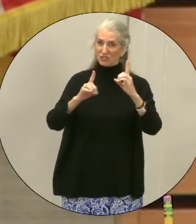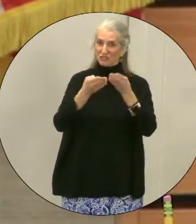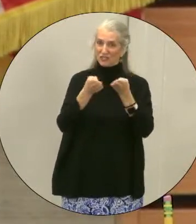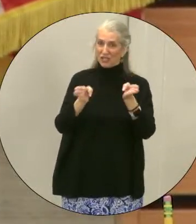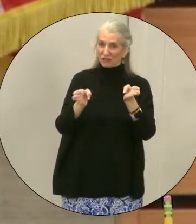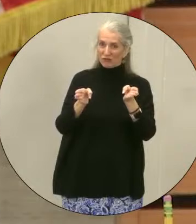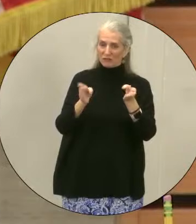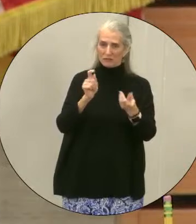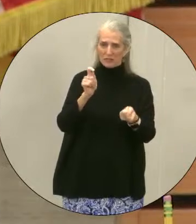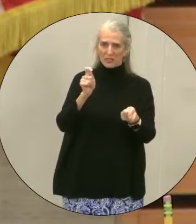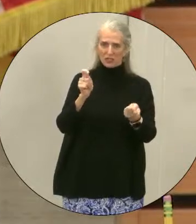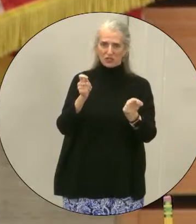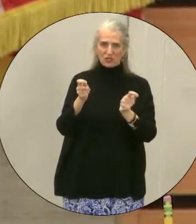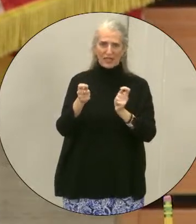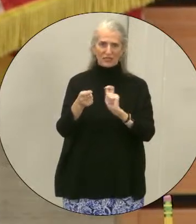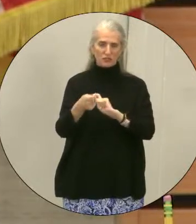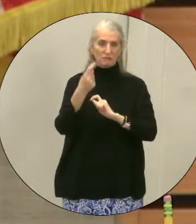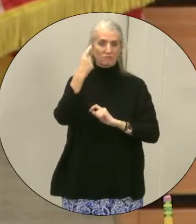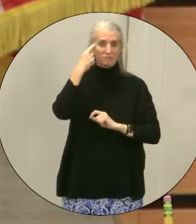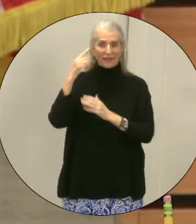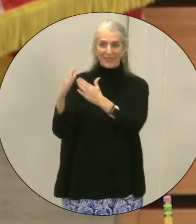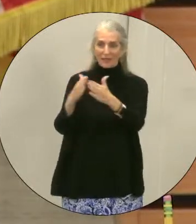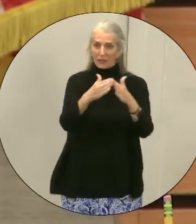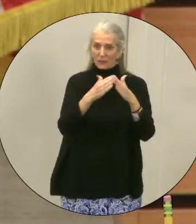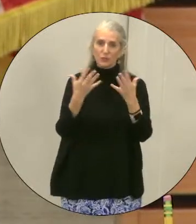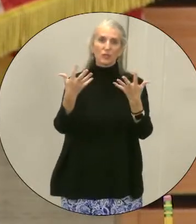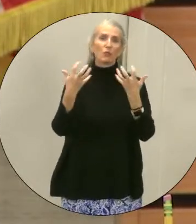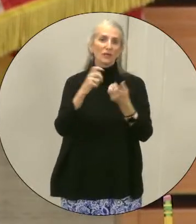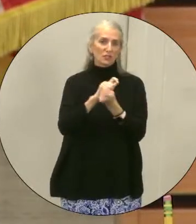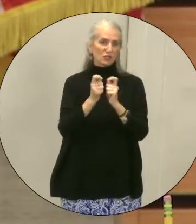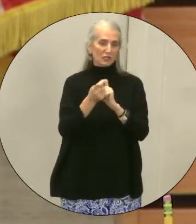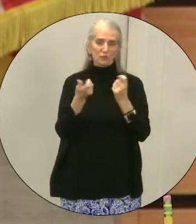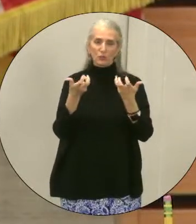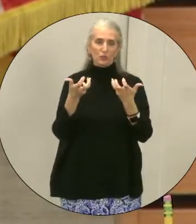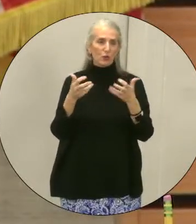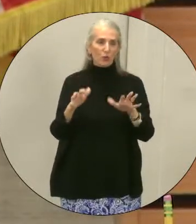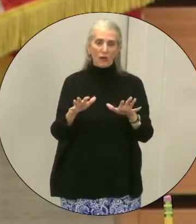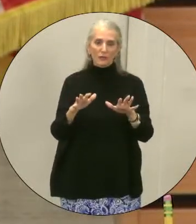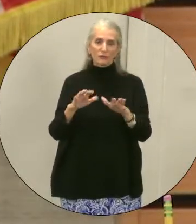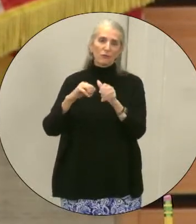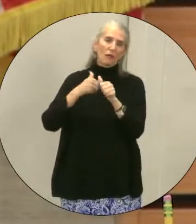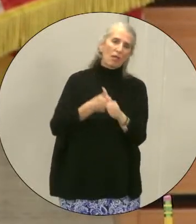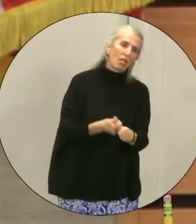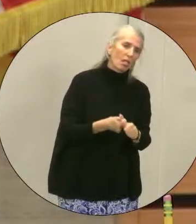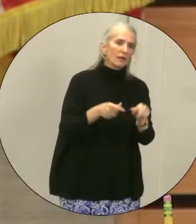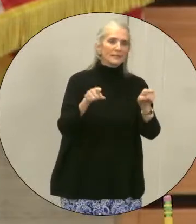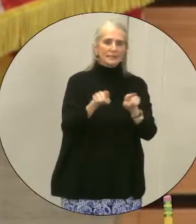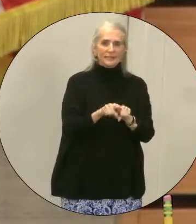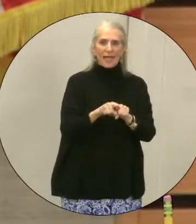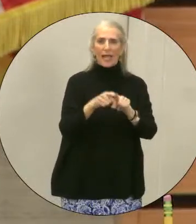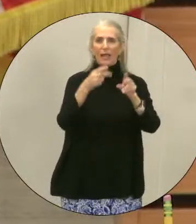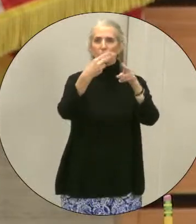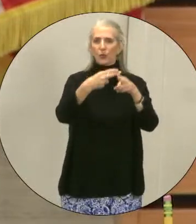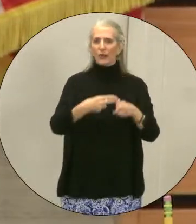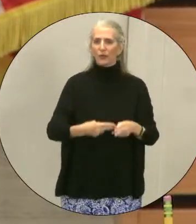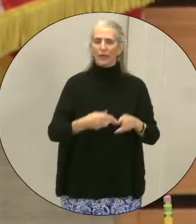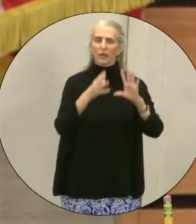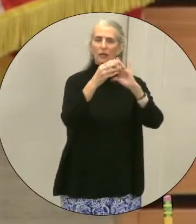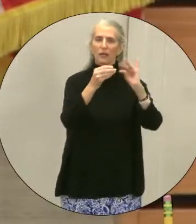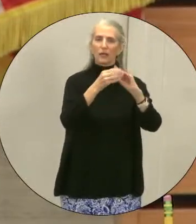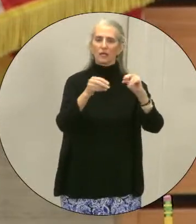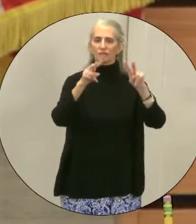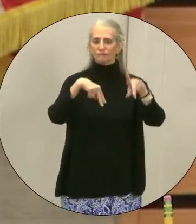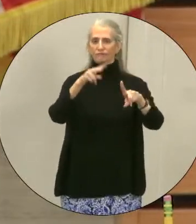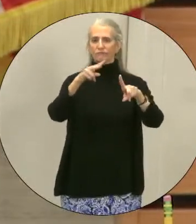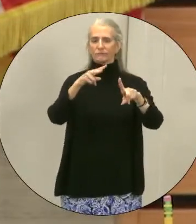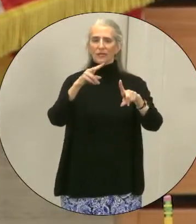changing. I think the community wants change. We don't want to fall into the same rhetoric of always judging our students by